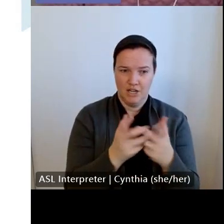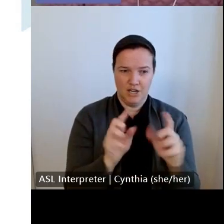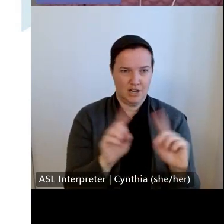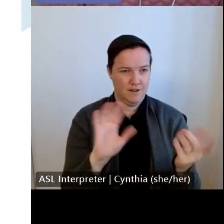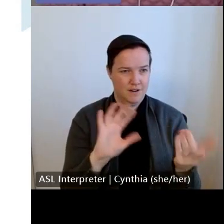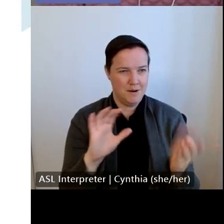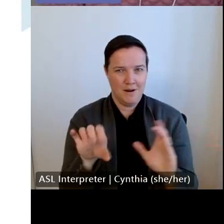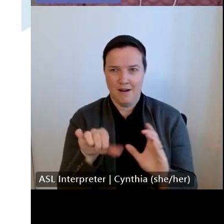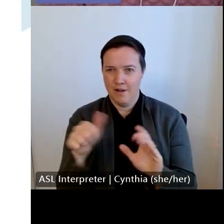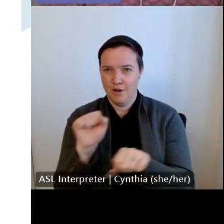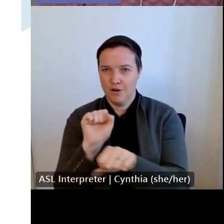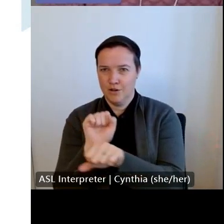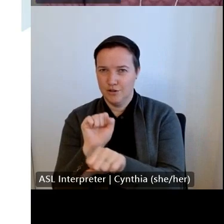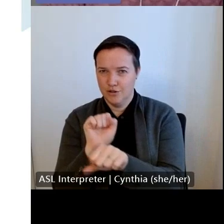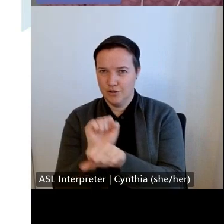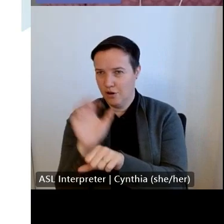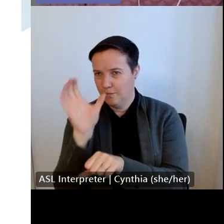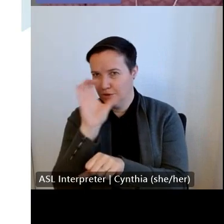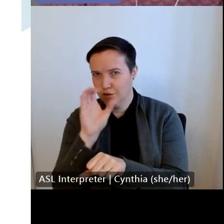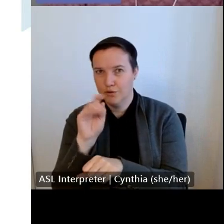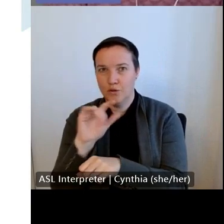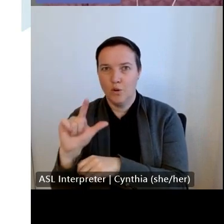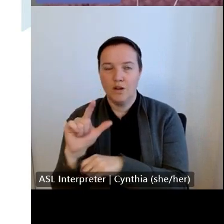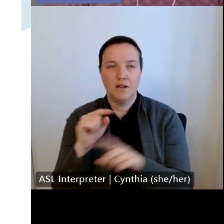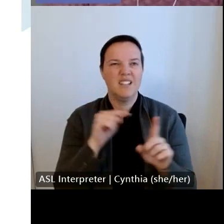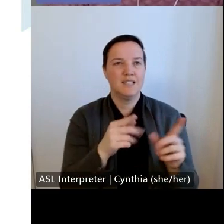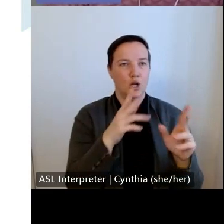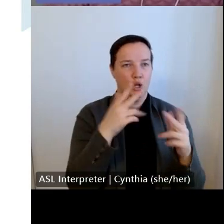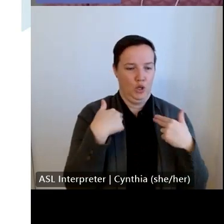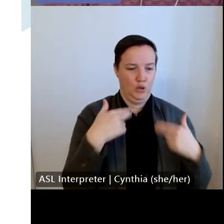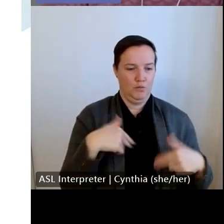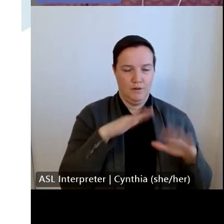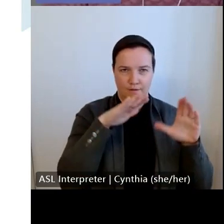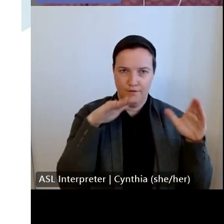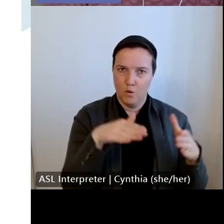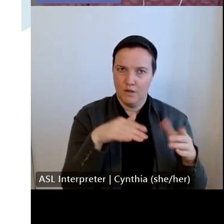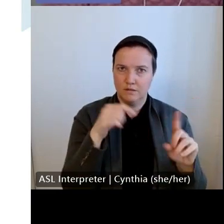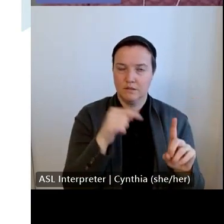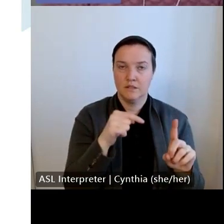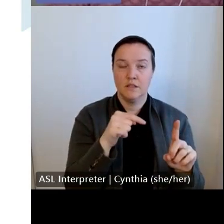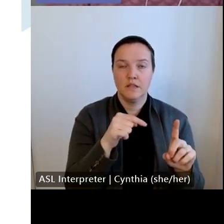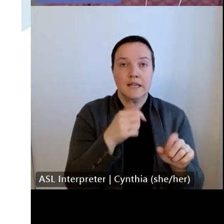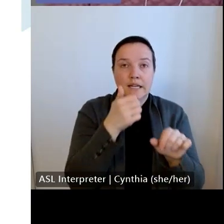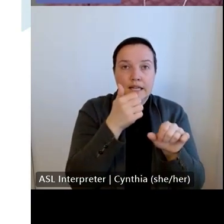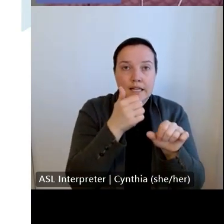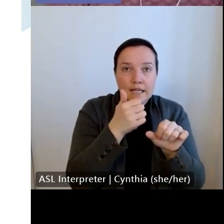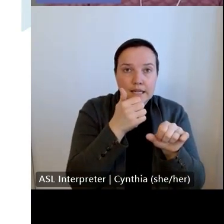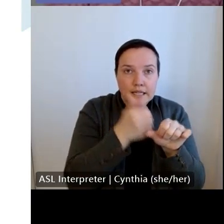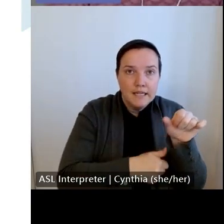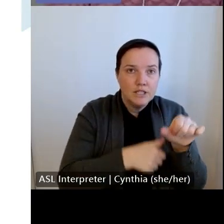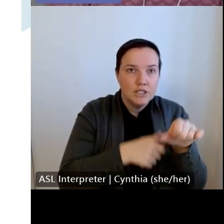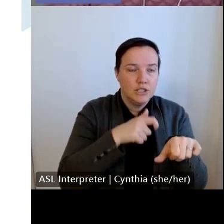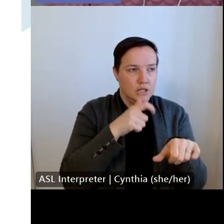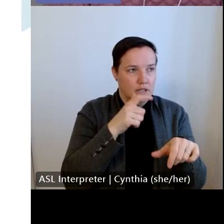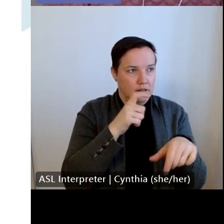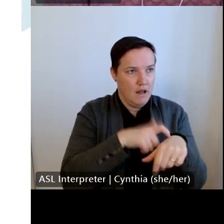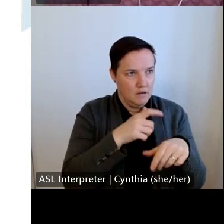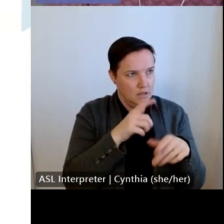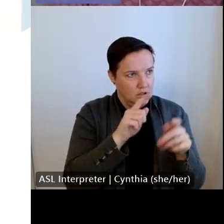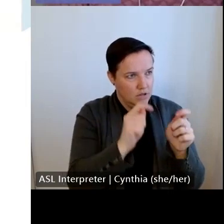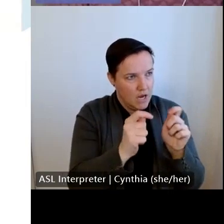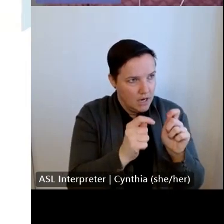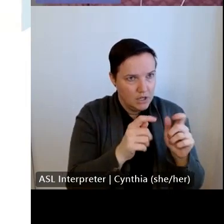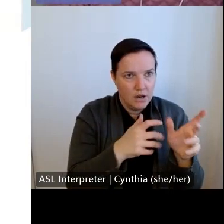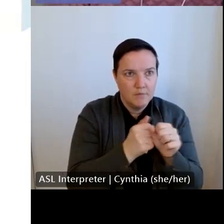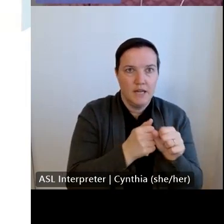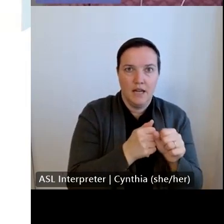it's human-centric. At each point along the way, there's a possibility of connecting with somebody.